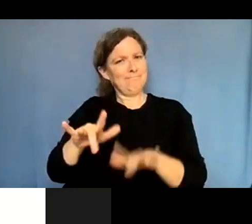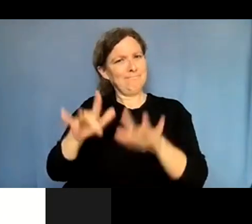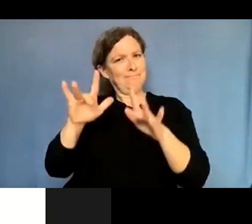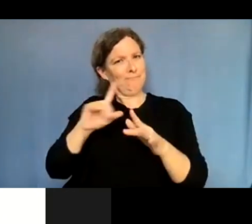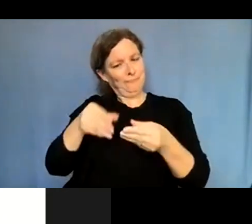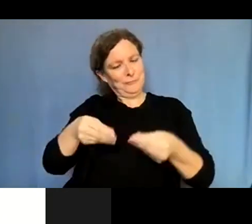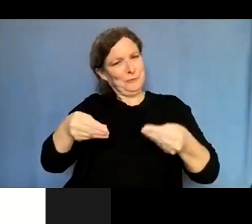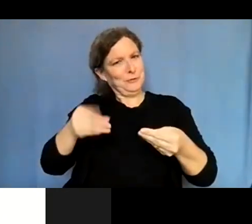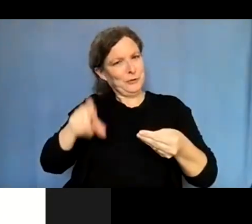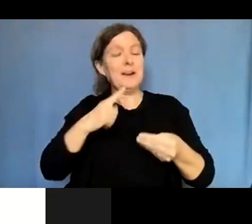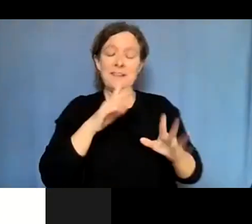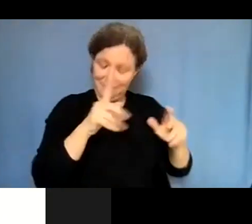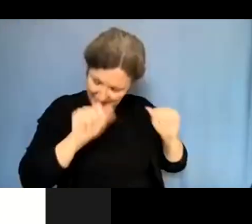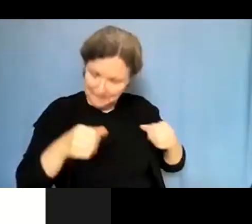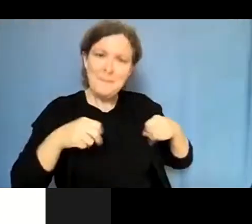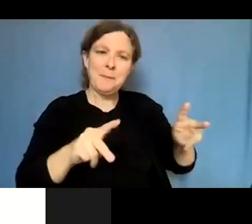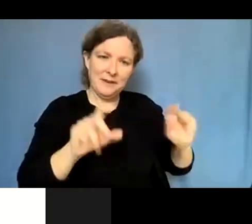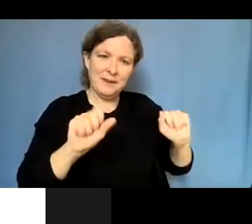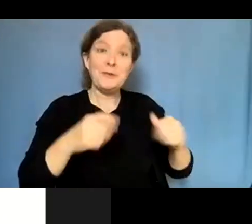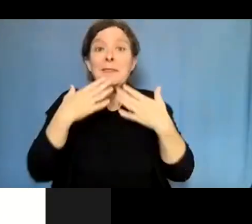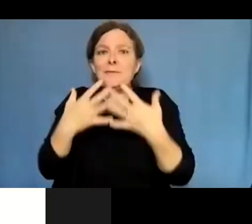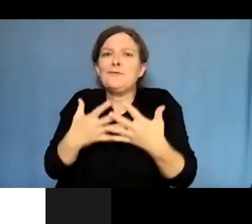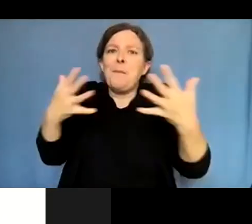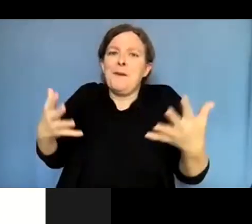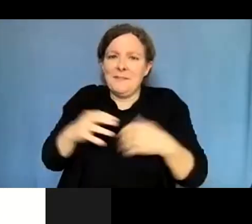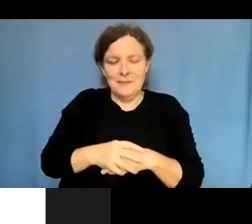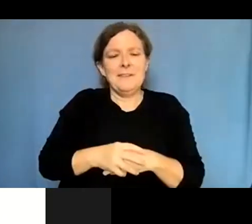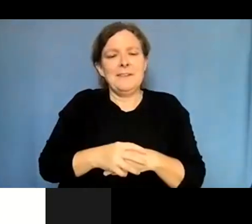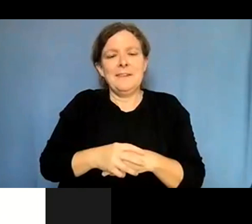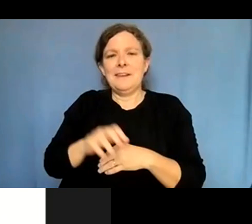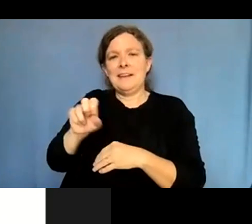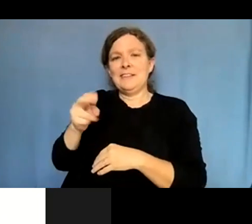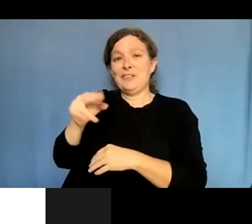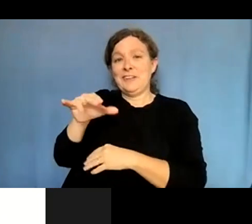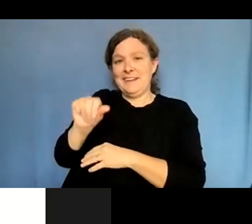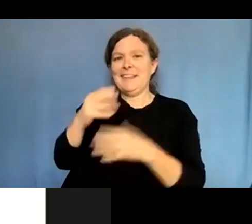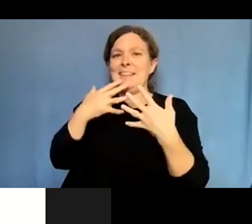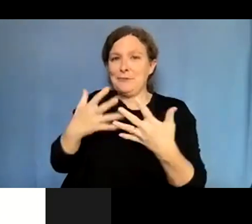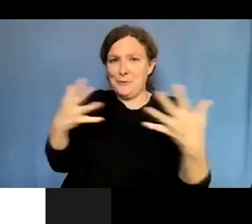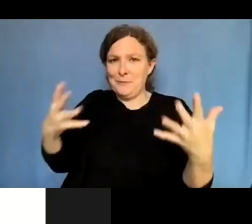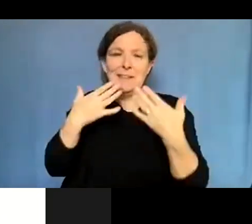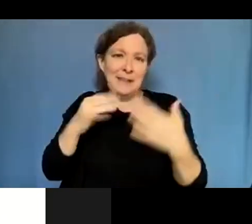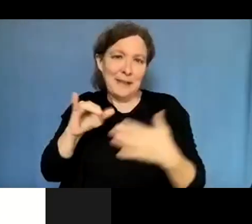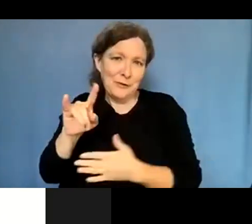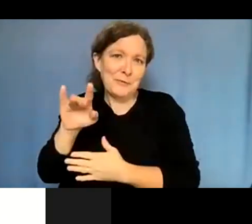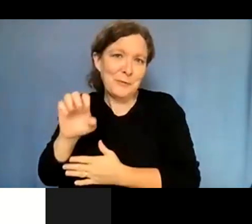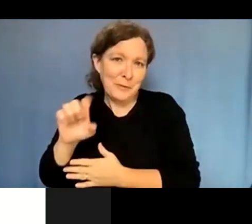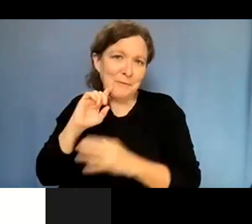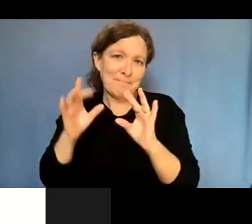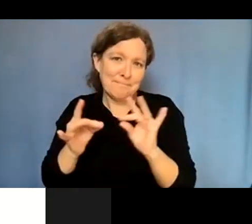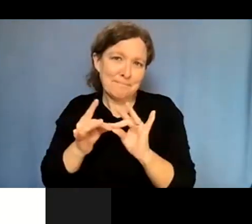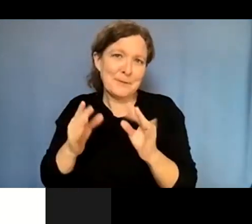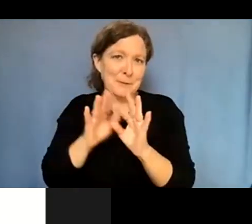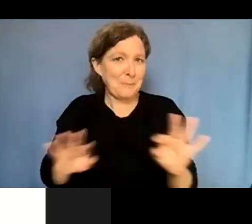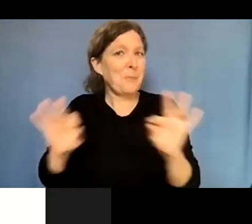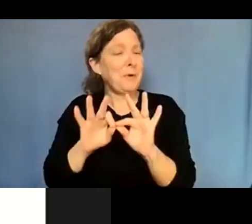they're funny. Okay. Okay, thank you so much. Okay. Thank Have a you. good day. You too. Thank you, Julie, for raising all those really